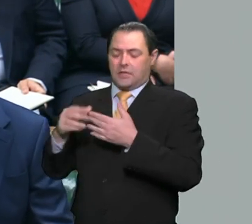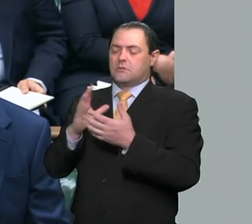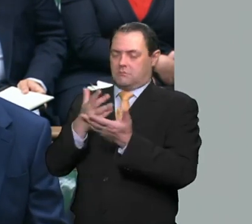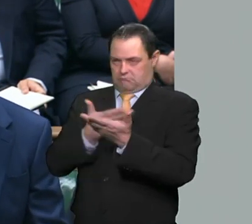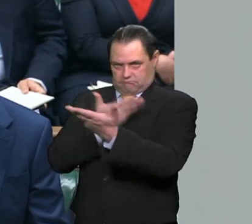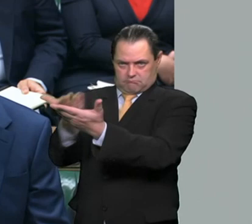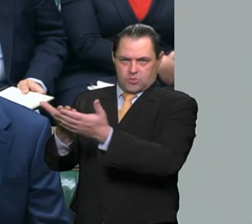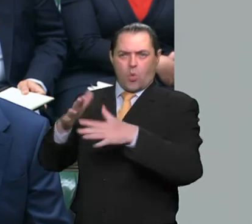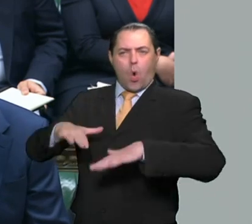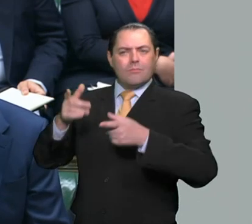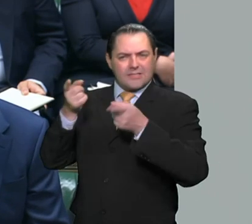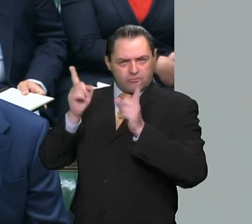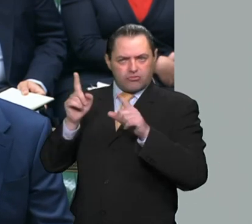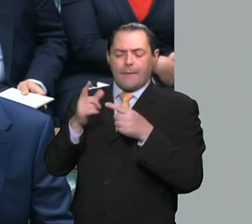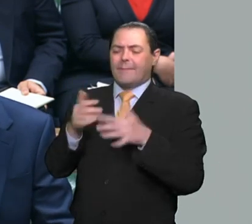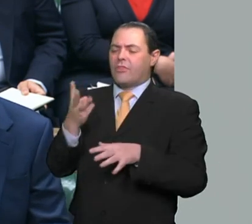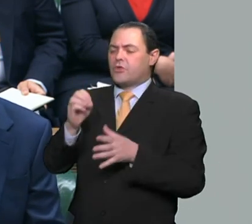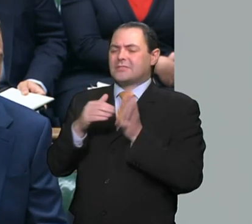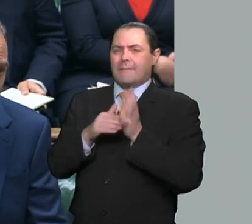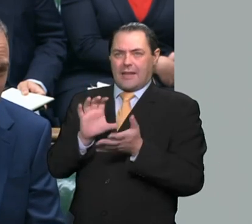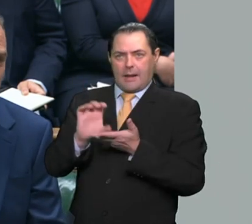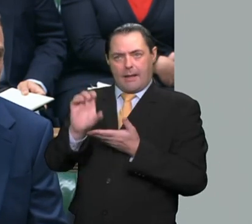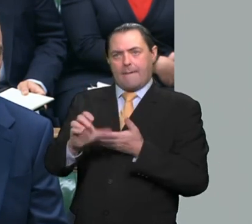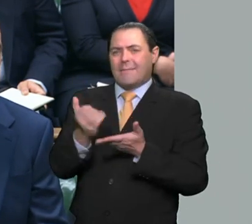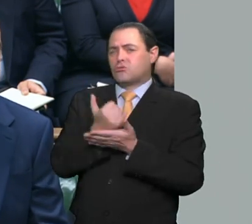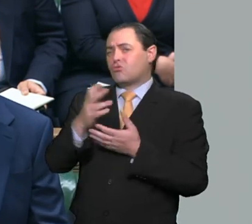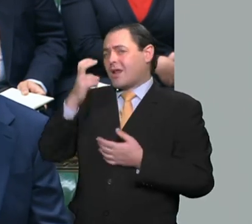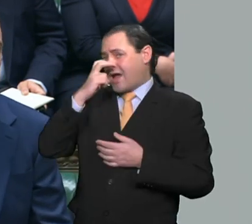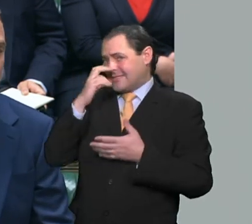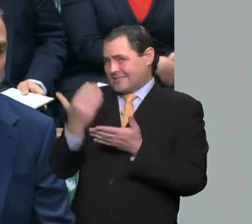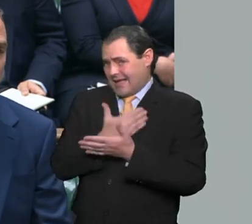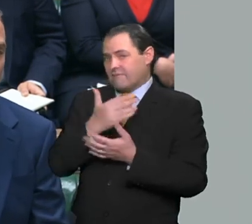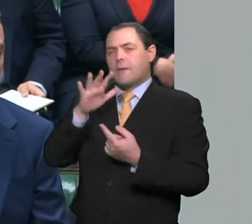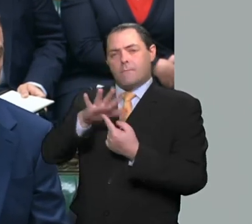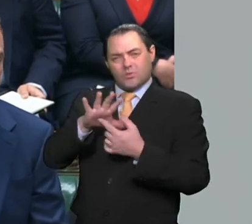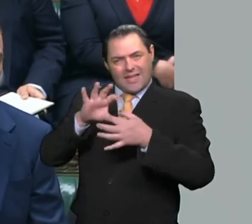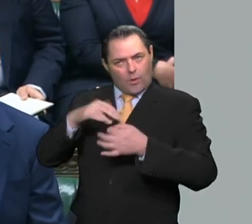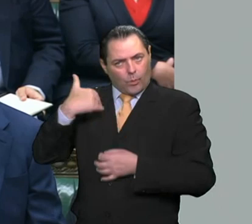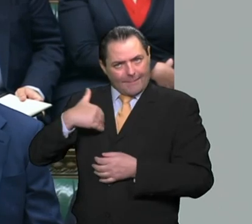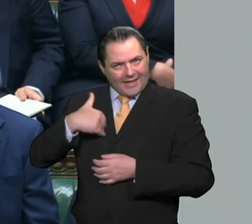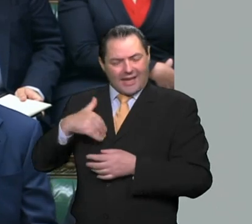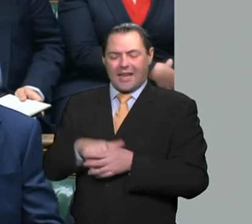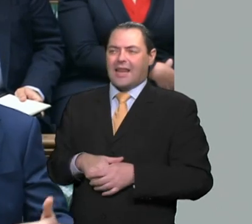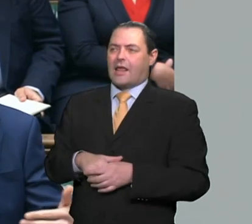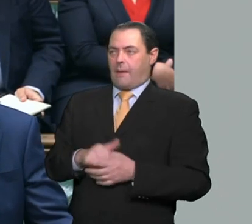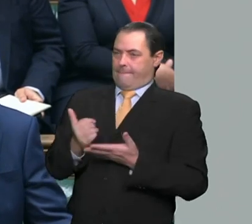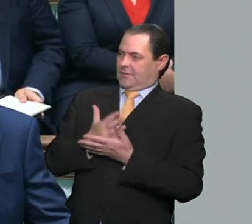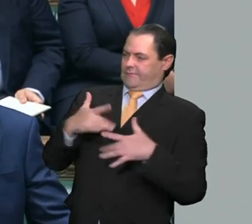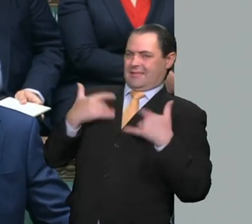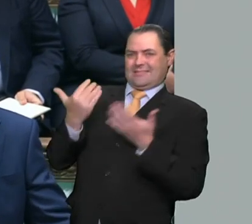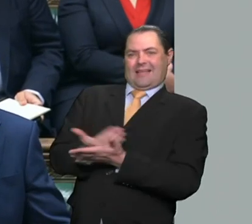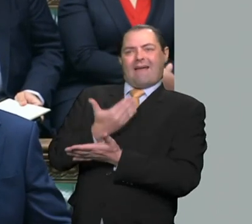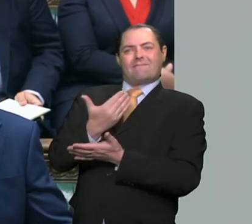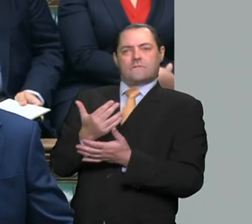invested 30 million in making streets safer at night, particularly important for women, so that they have that reassurance they need, that there